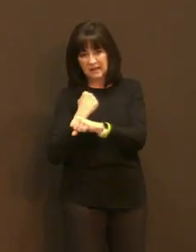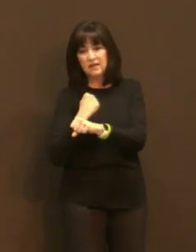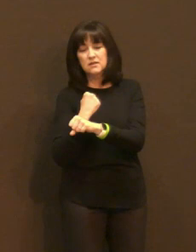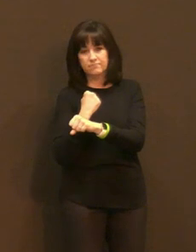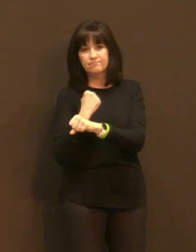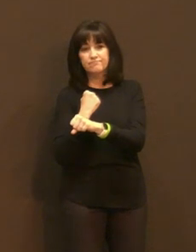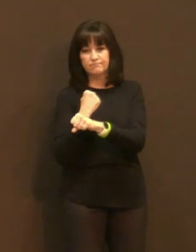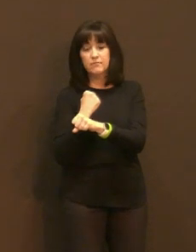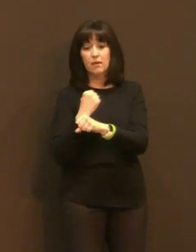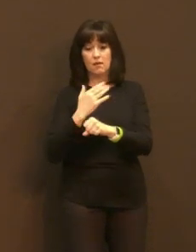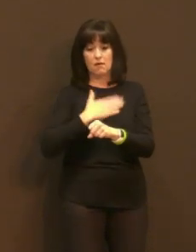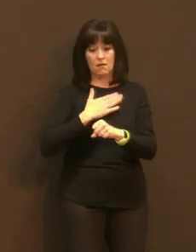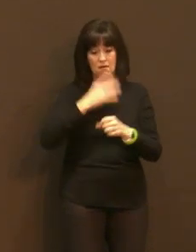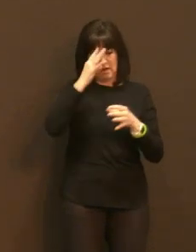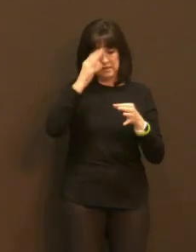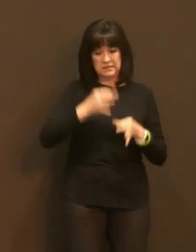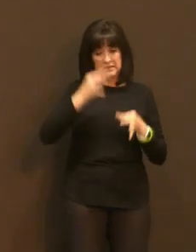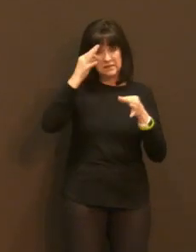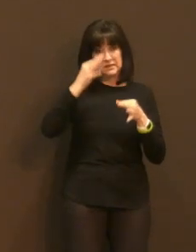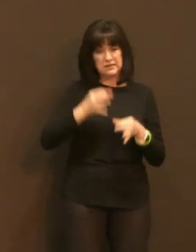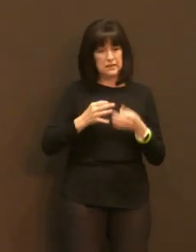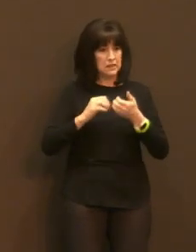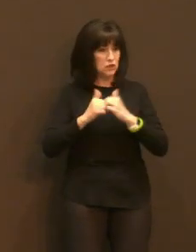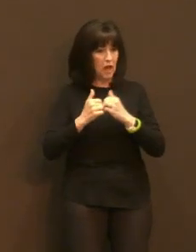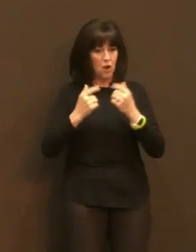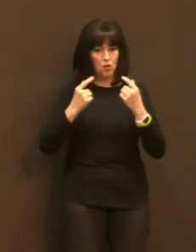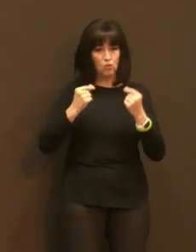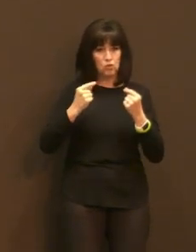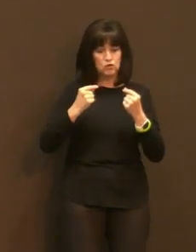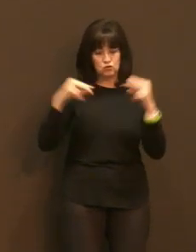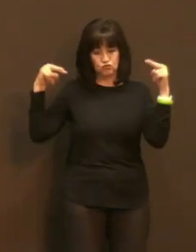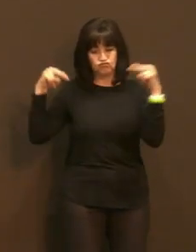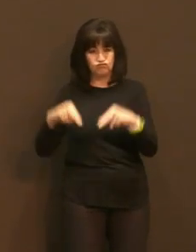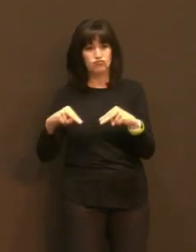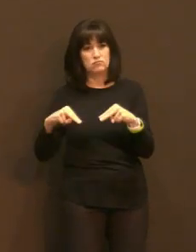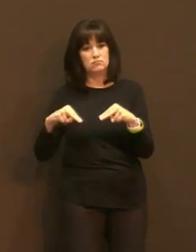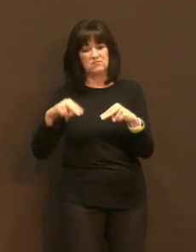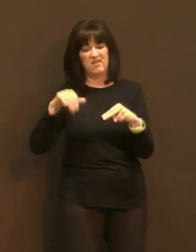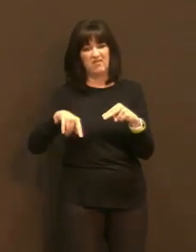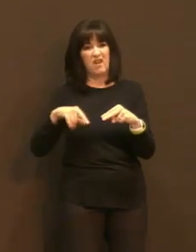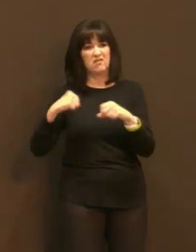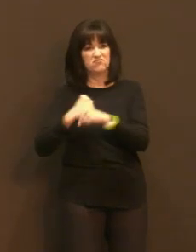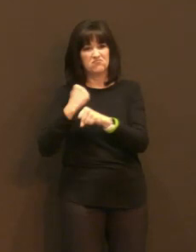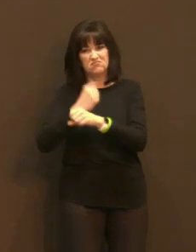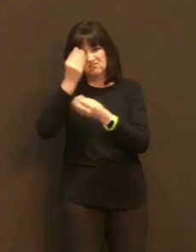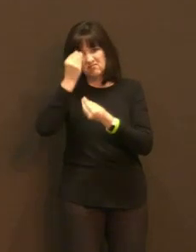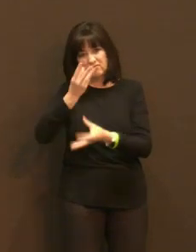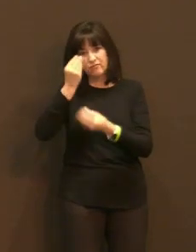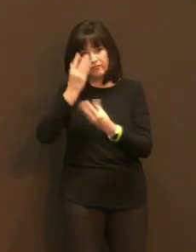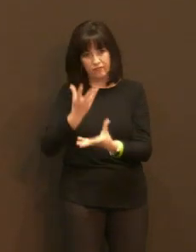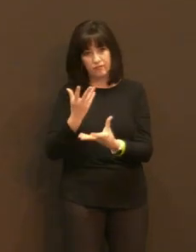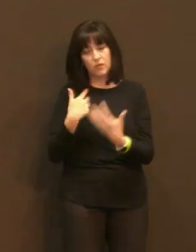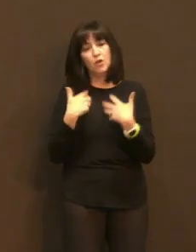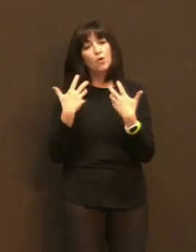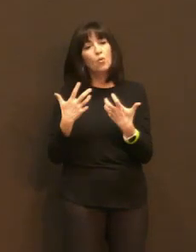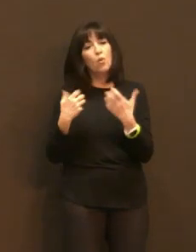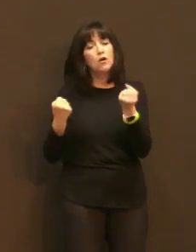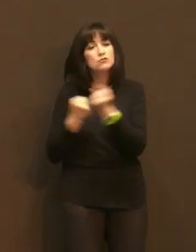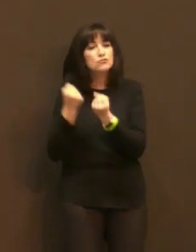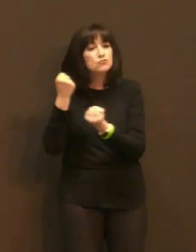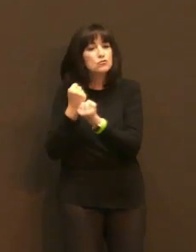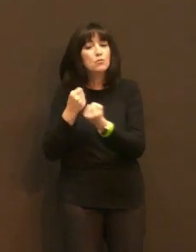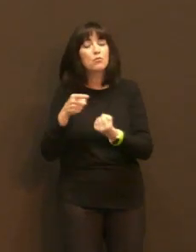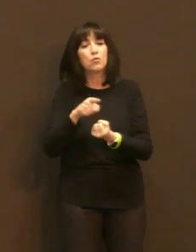making as we are looking to engage with and support communities where we are seeing